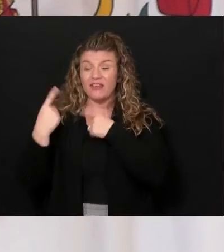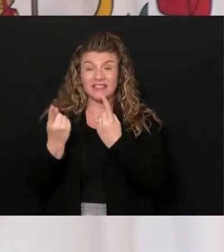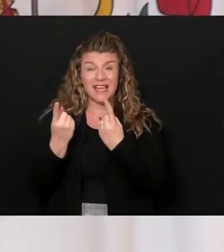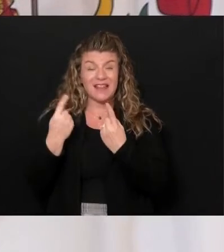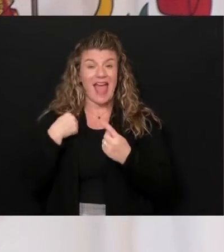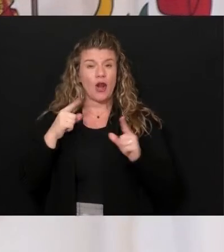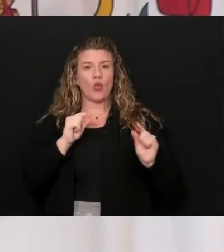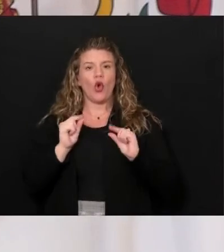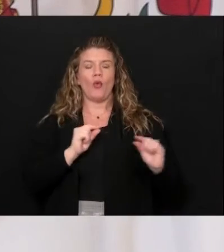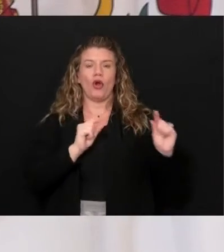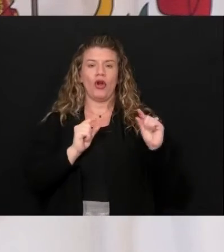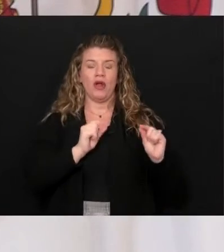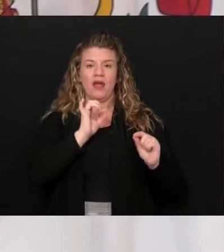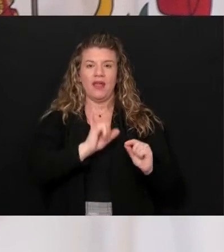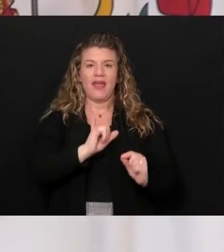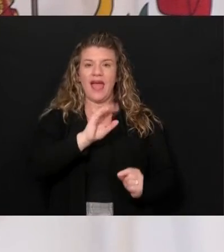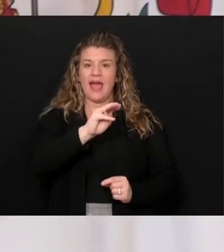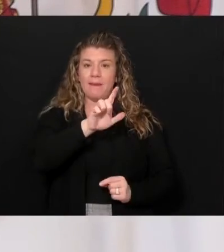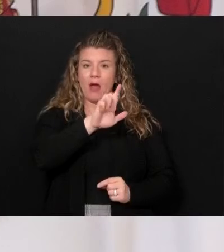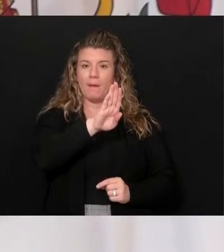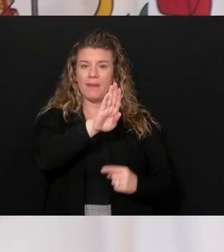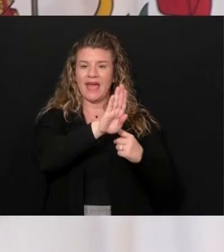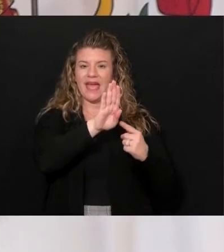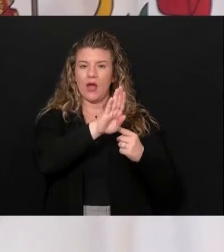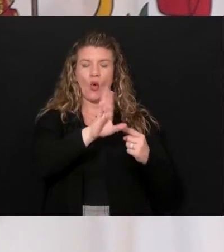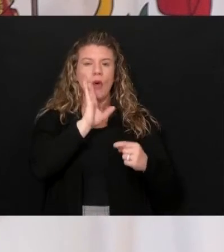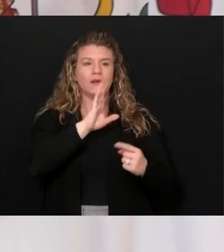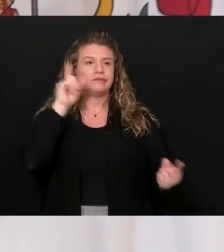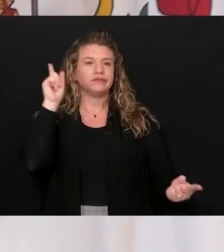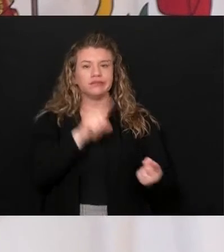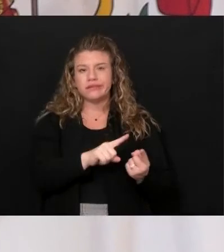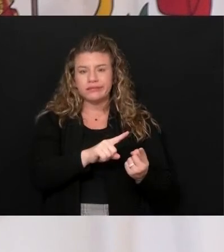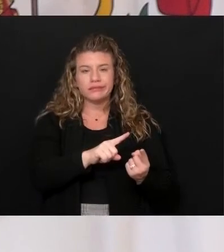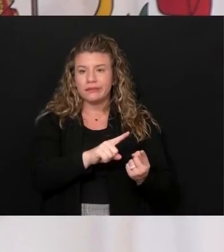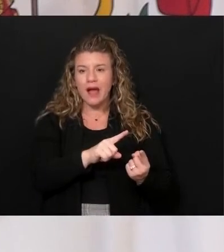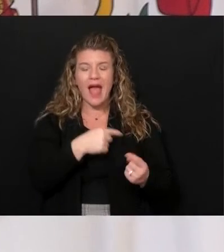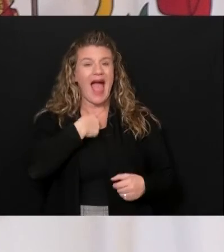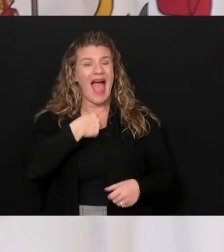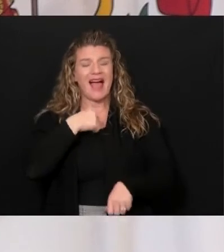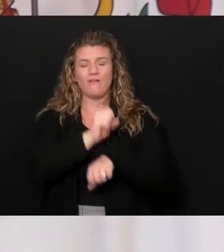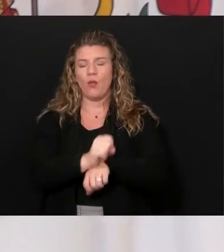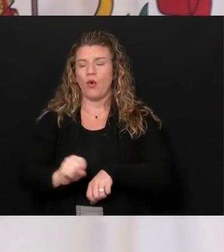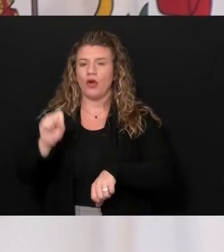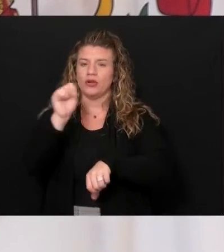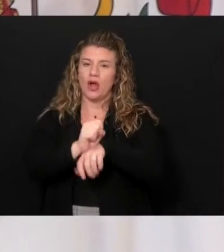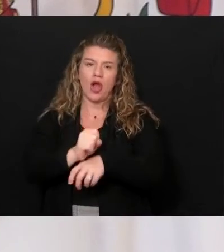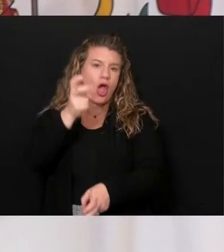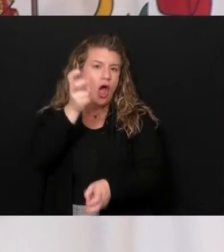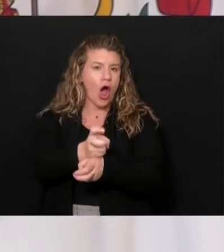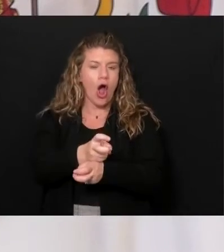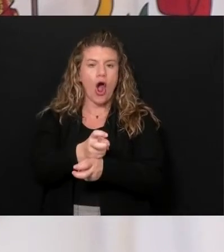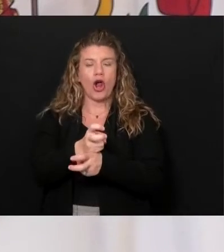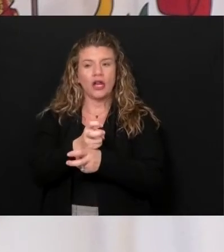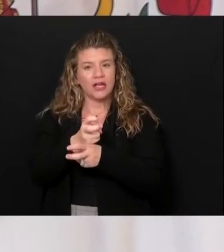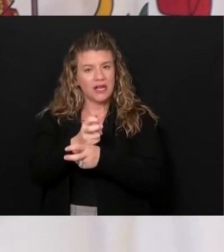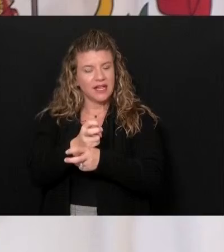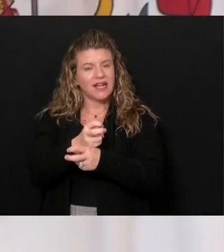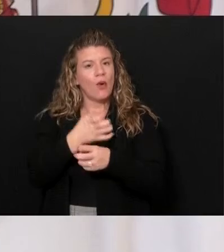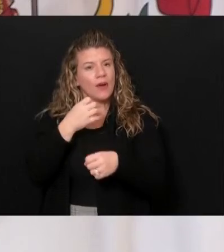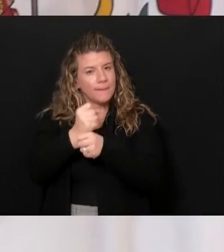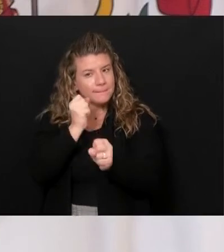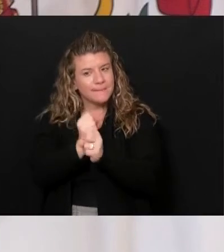that Major League Baseball was considering downsizing, I have worked constantly to ensure our